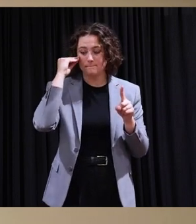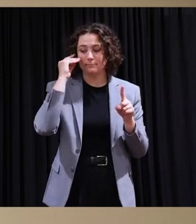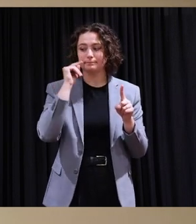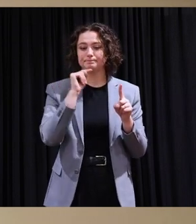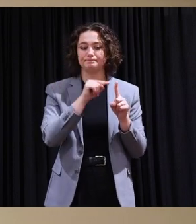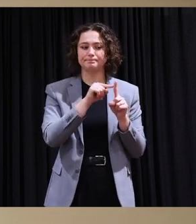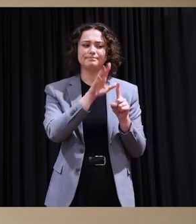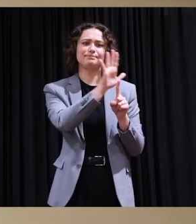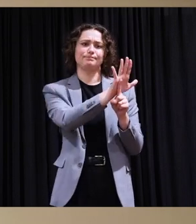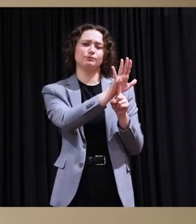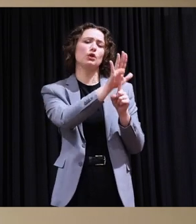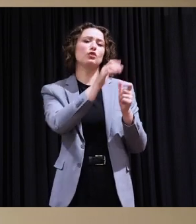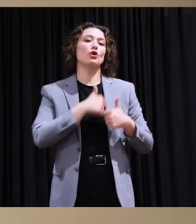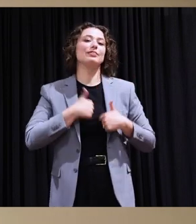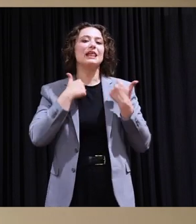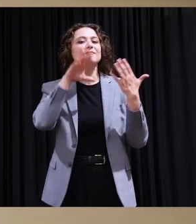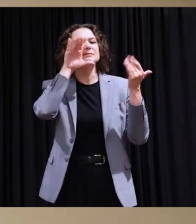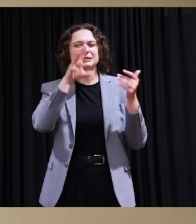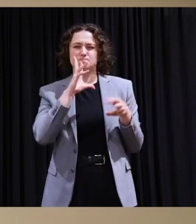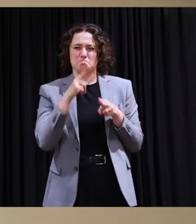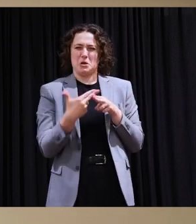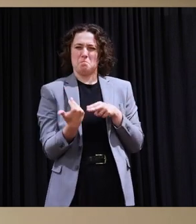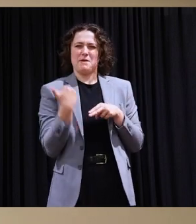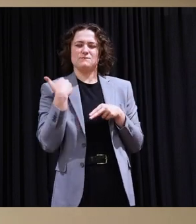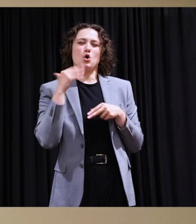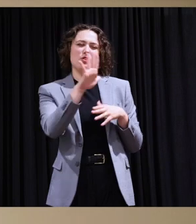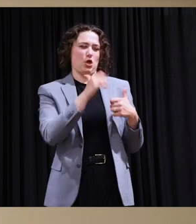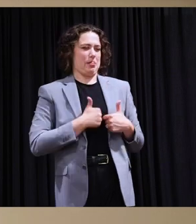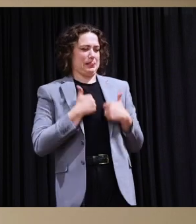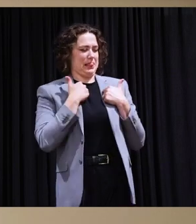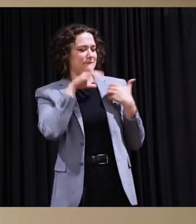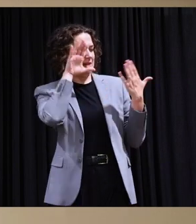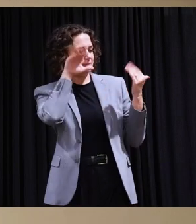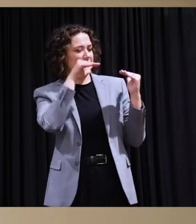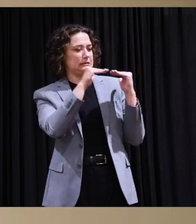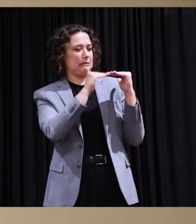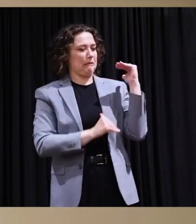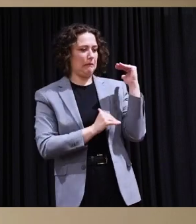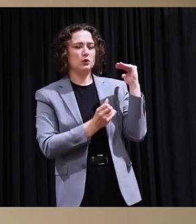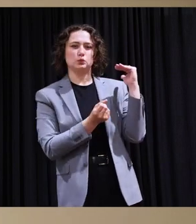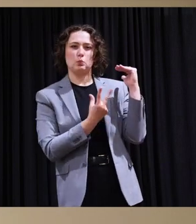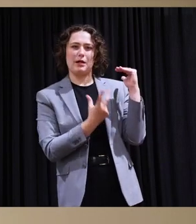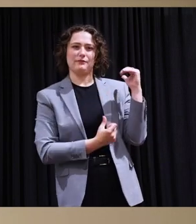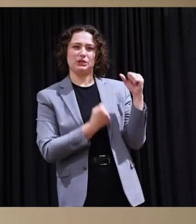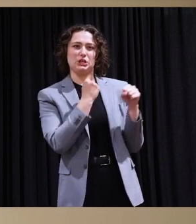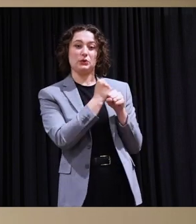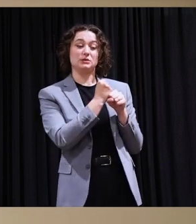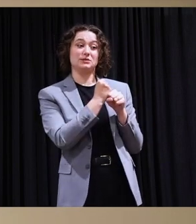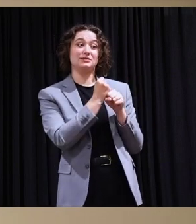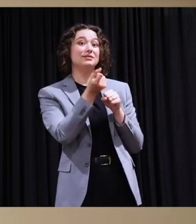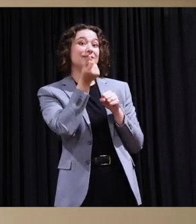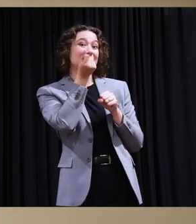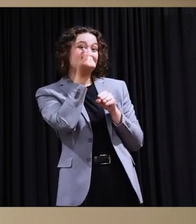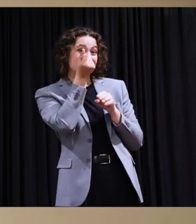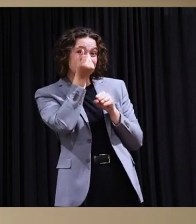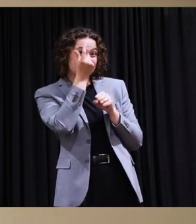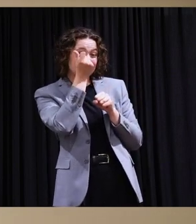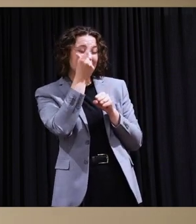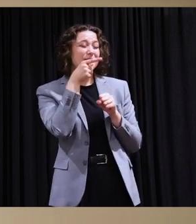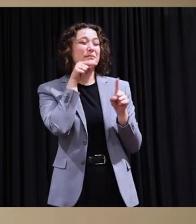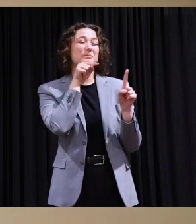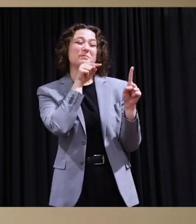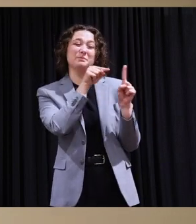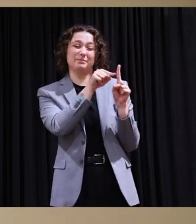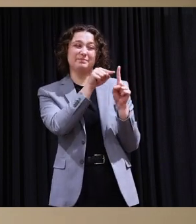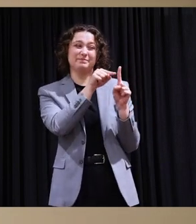you, the life expectancy that's cut by 12 years, but they're also 5 times more likely to die from chronic medical